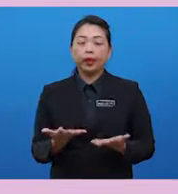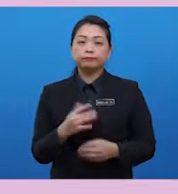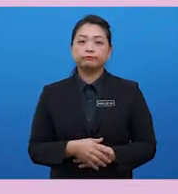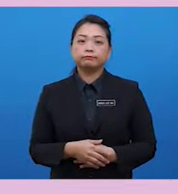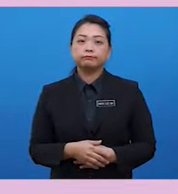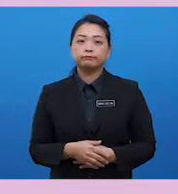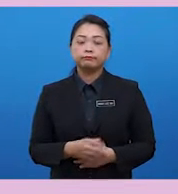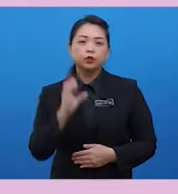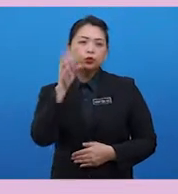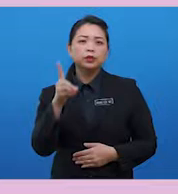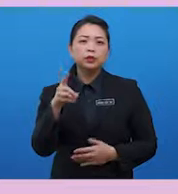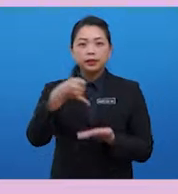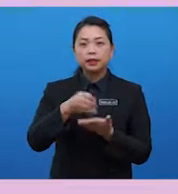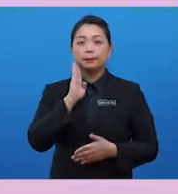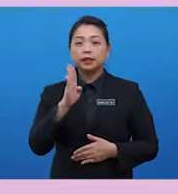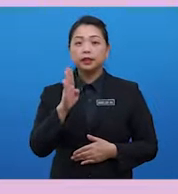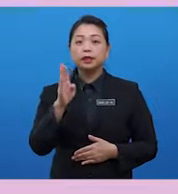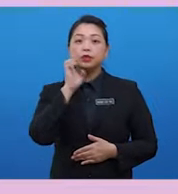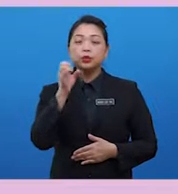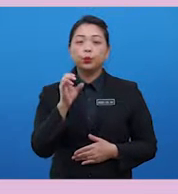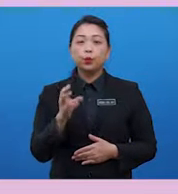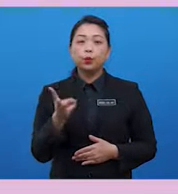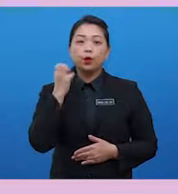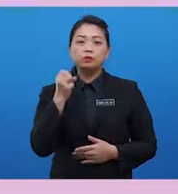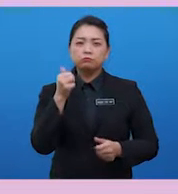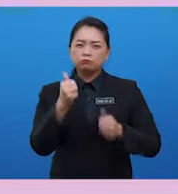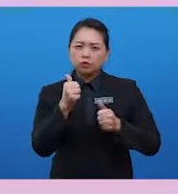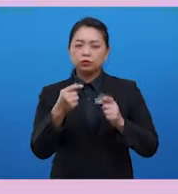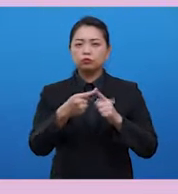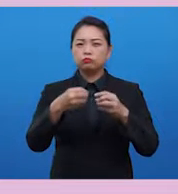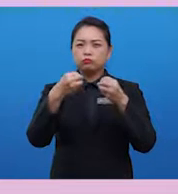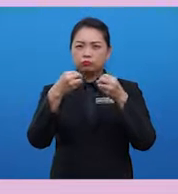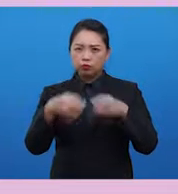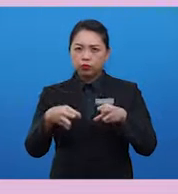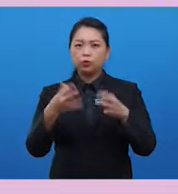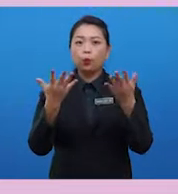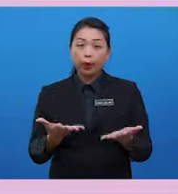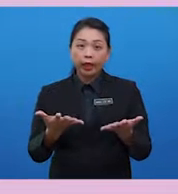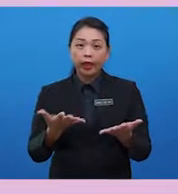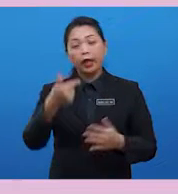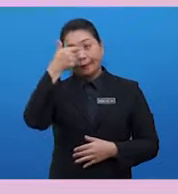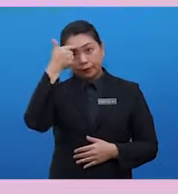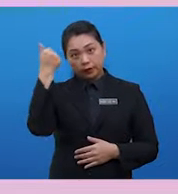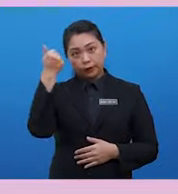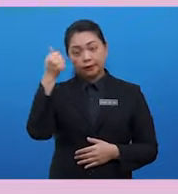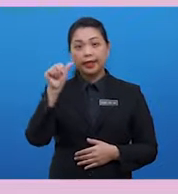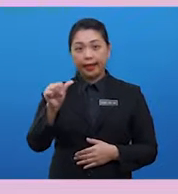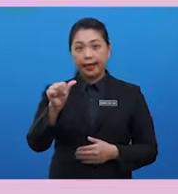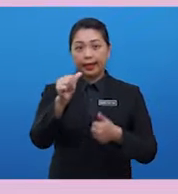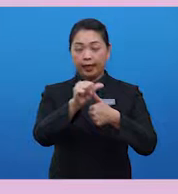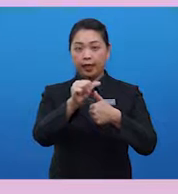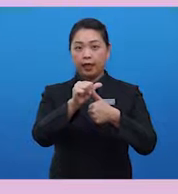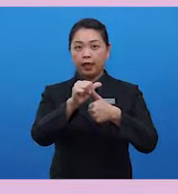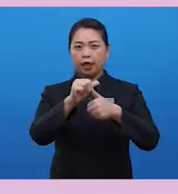Could it be she was driven to lose weight due to A, peer